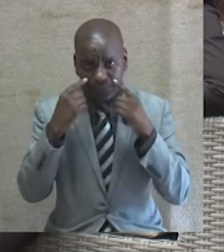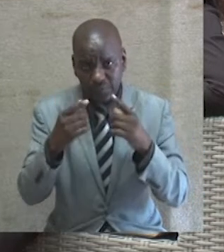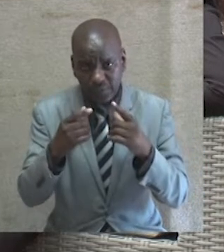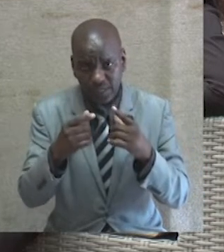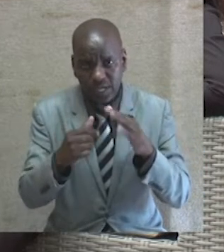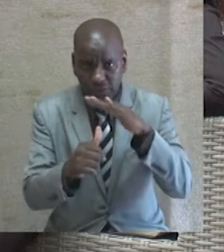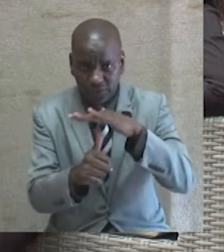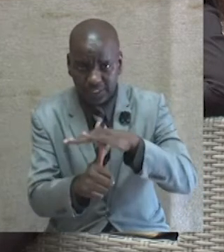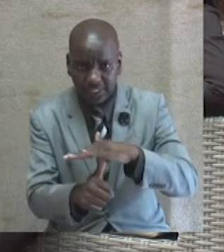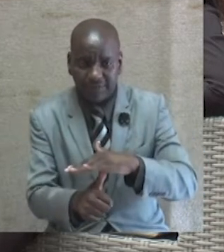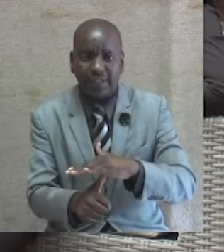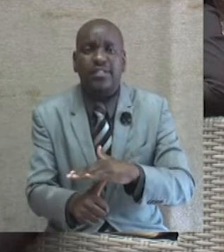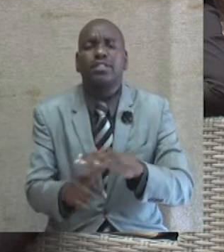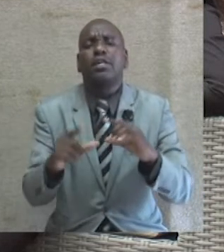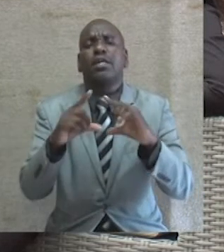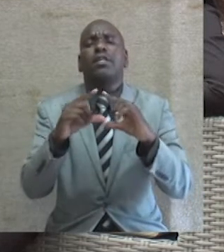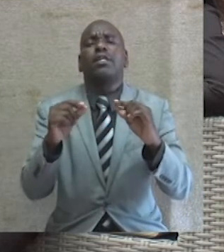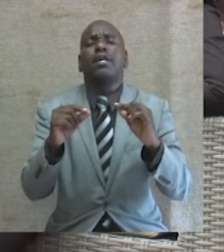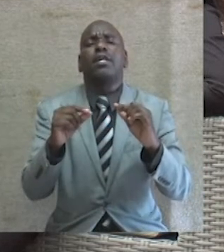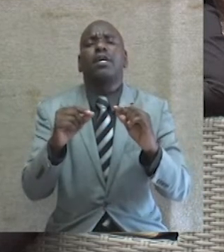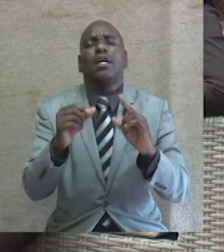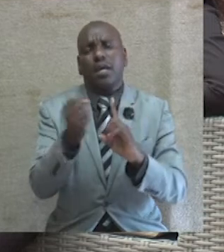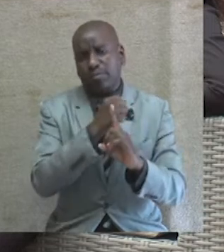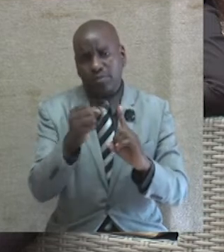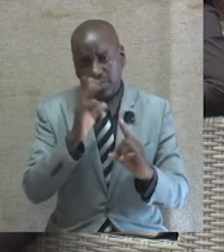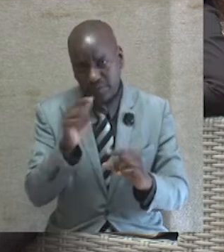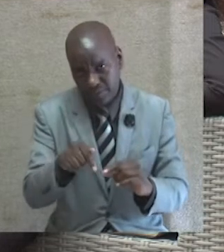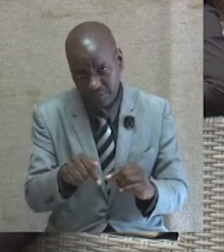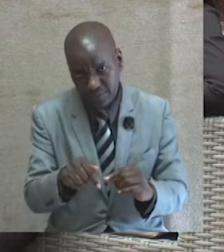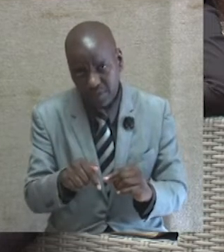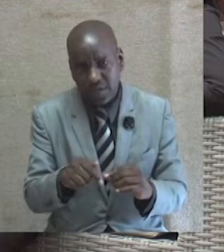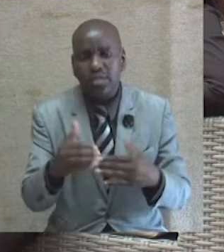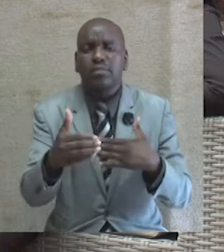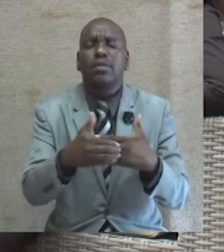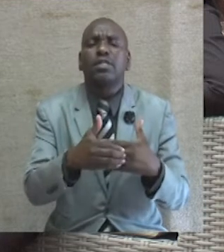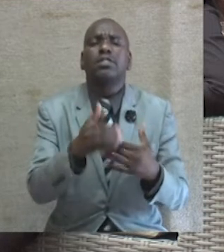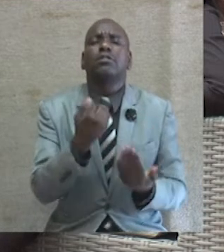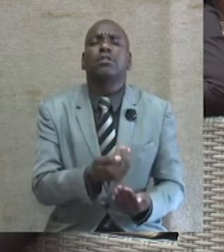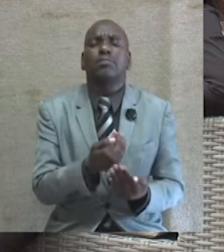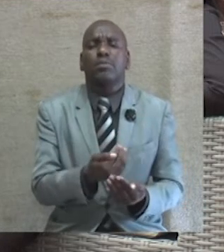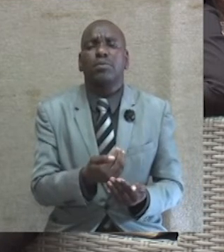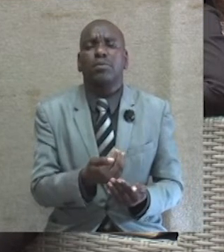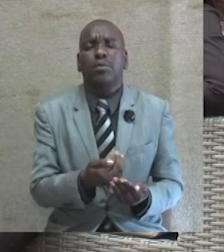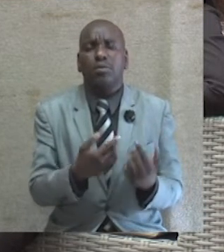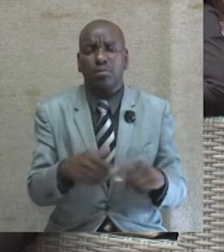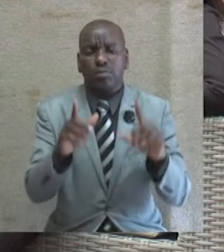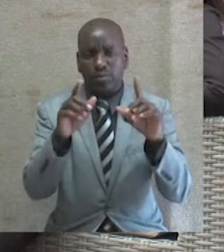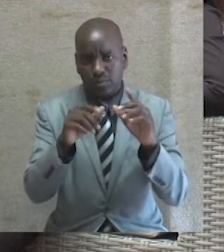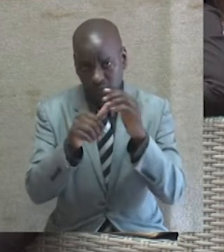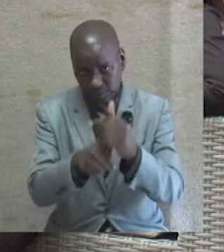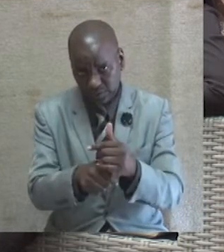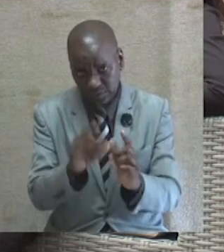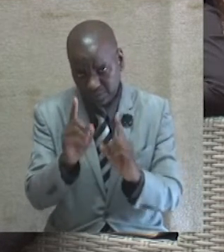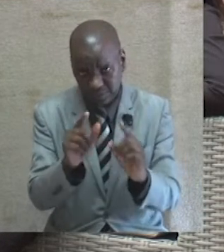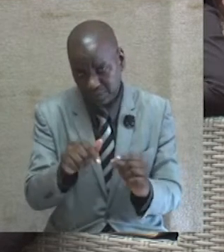that we don't disadvantage the survivors. Child safeguarding is everyone's responsibility when it